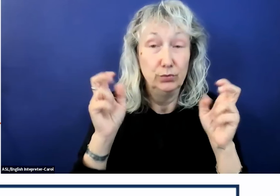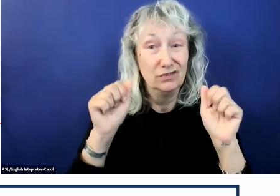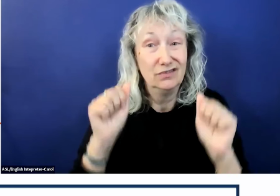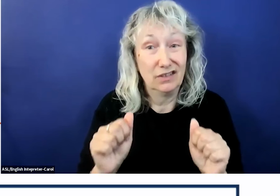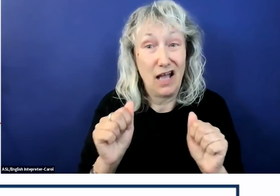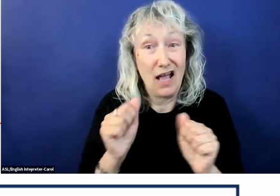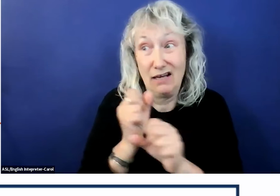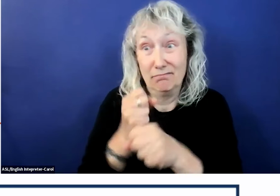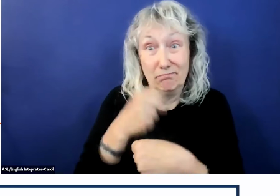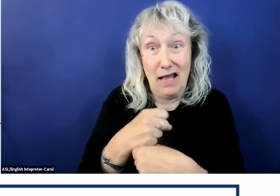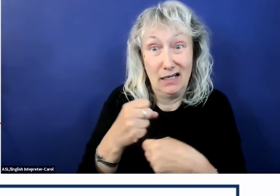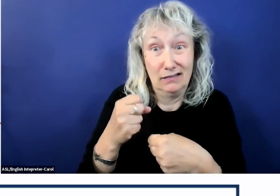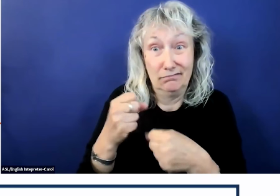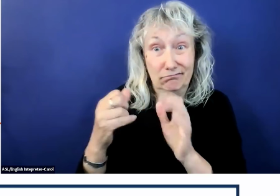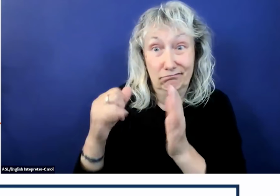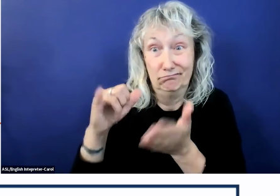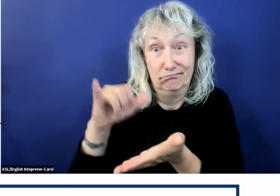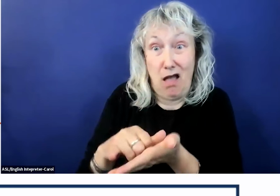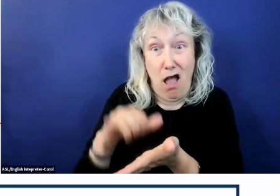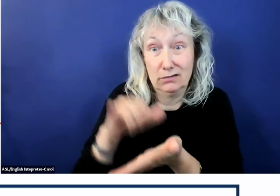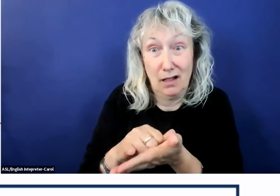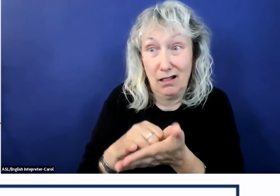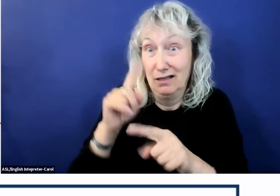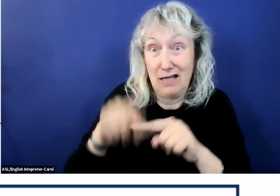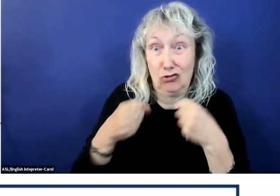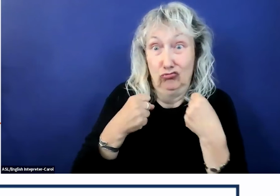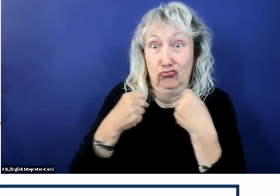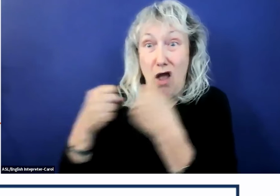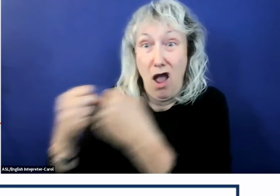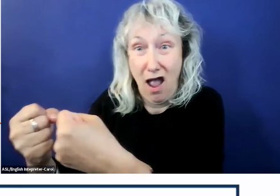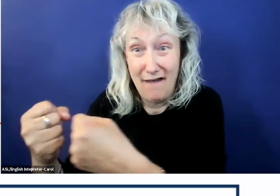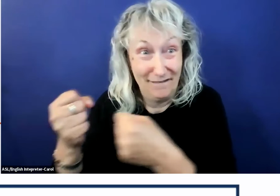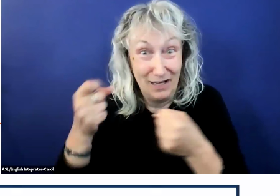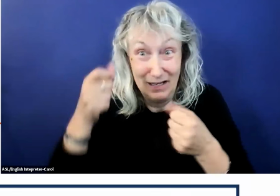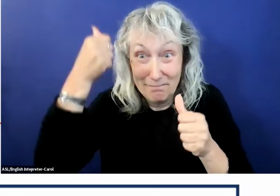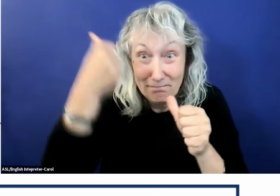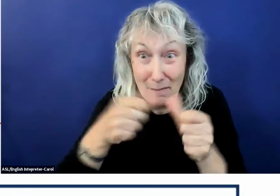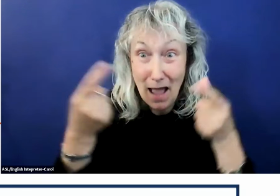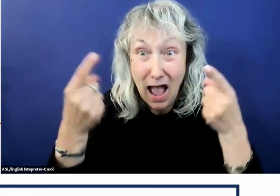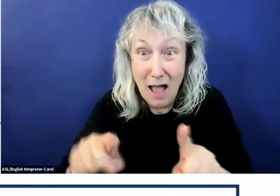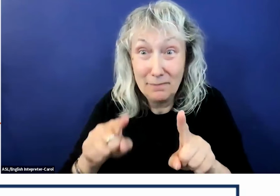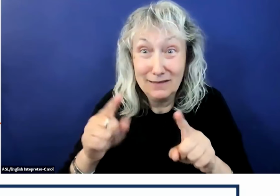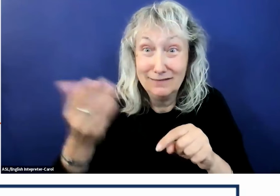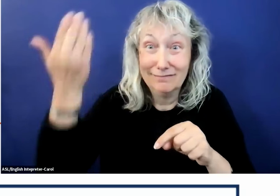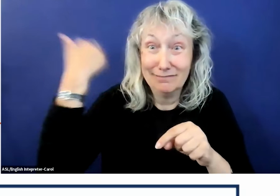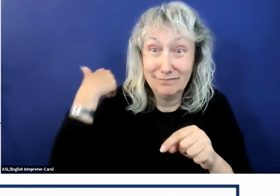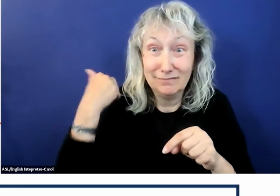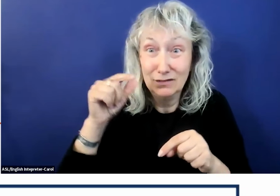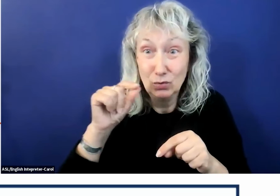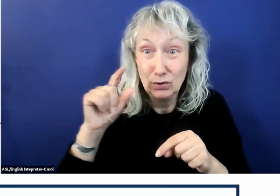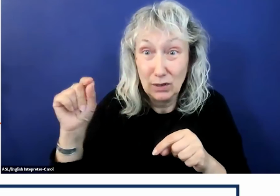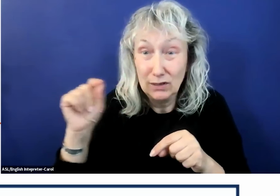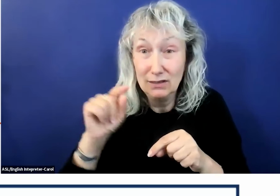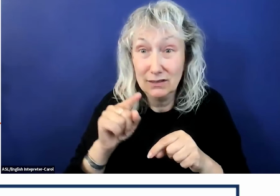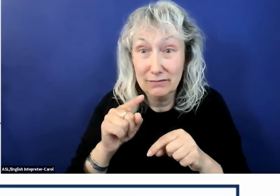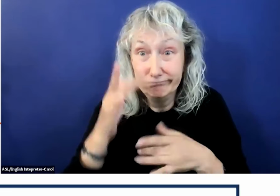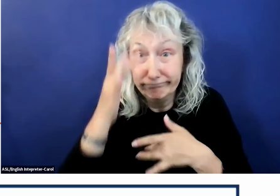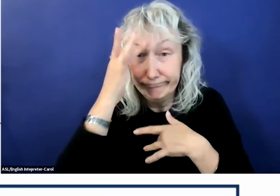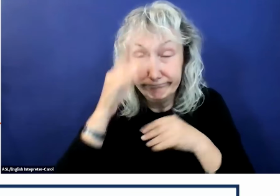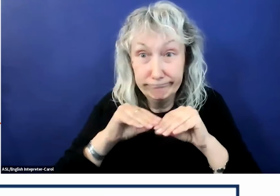to pick up your meds. COVID provided us with a really great example of this. There may also be significant snow